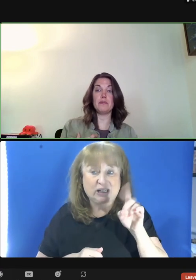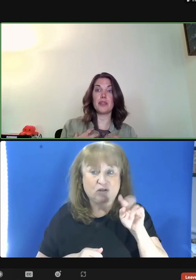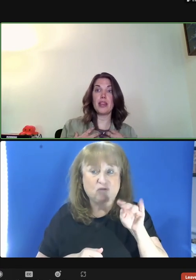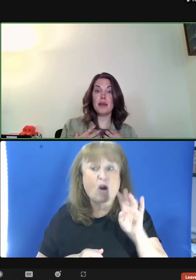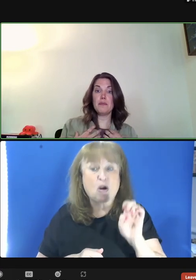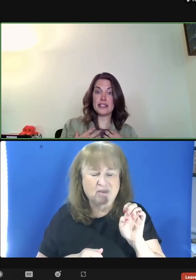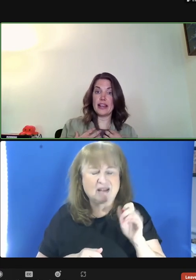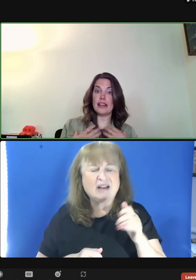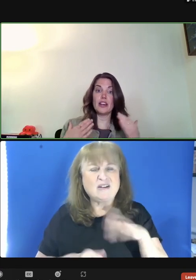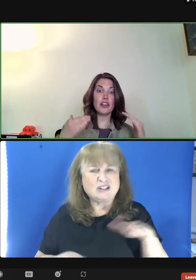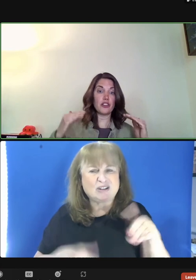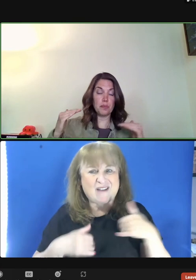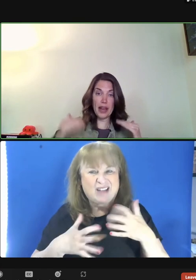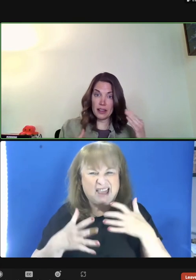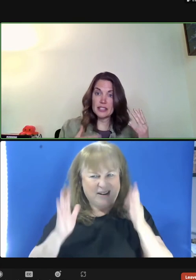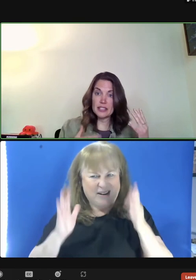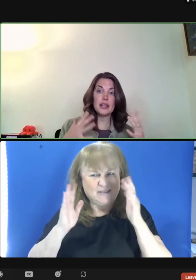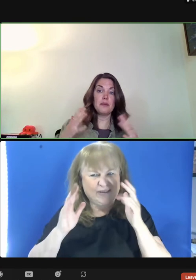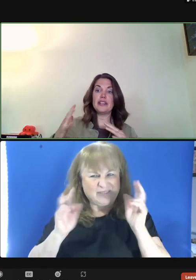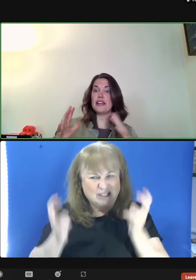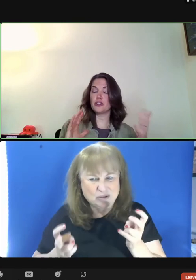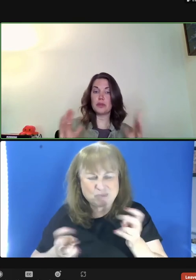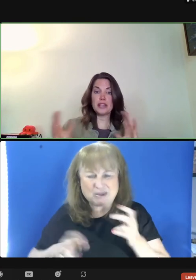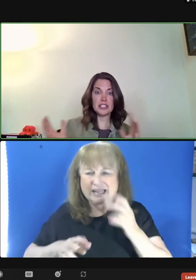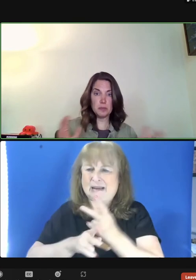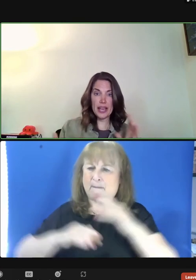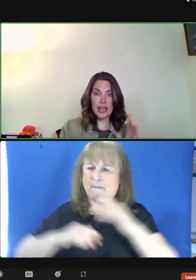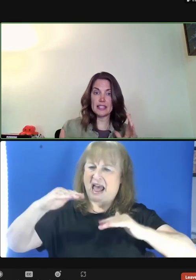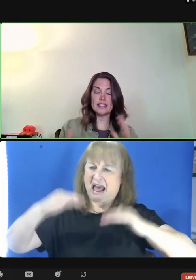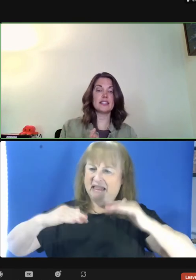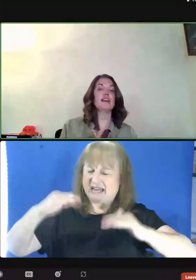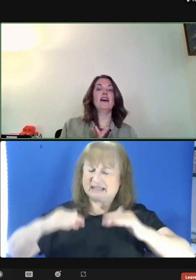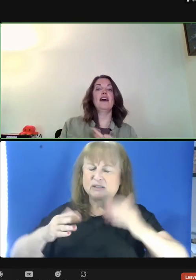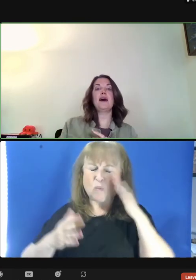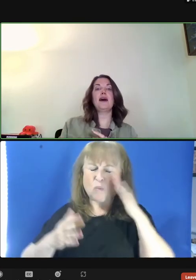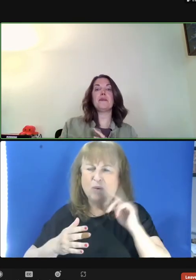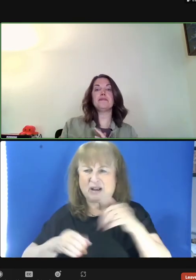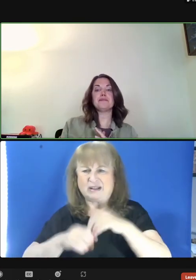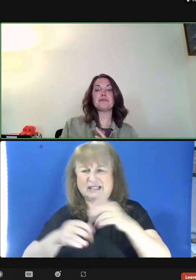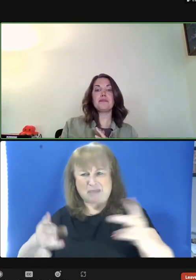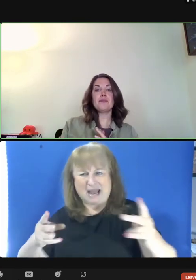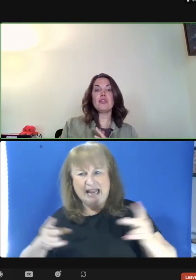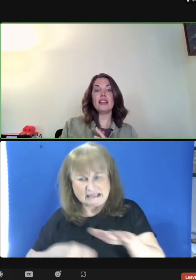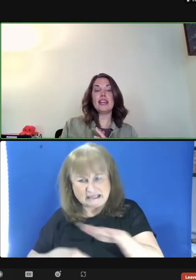with maintaining their balance, maintaining their place in space.